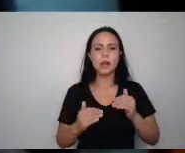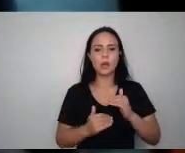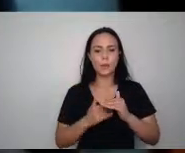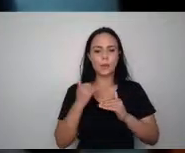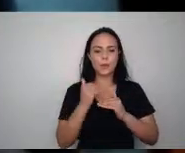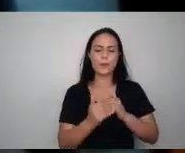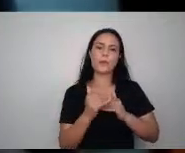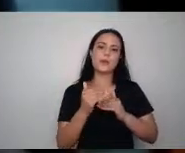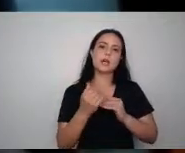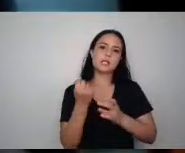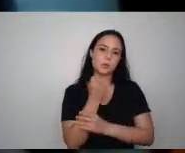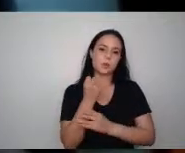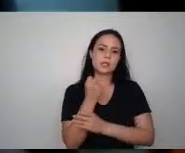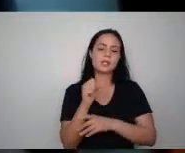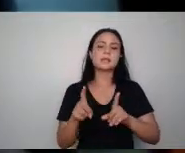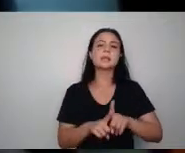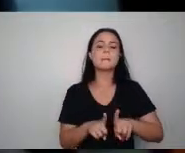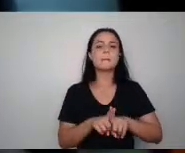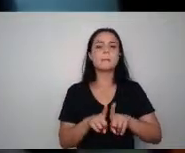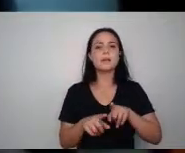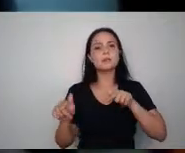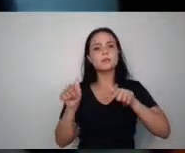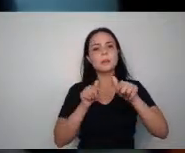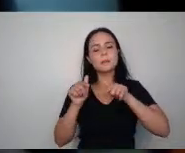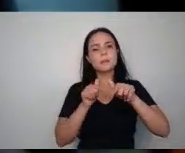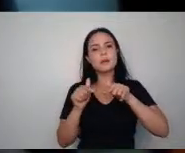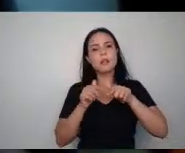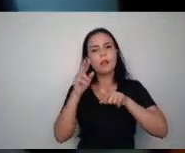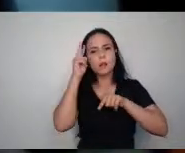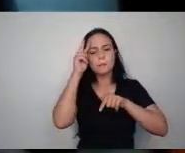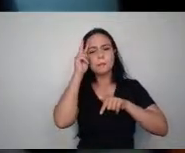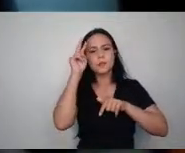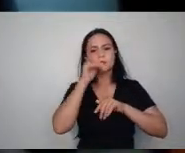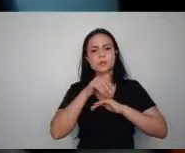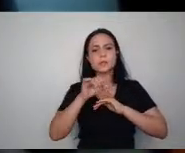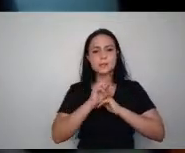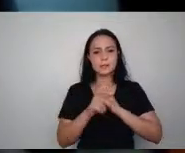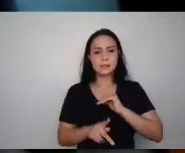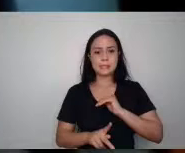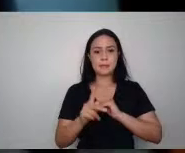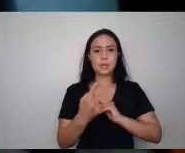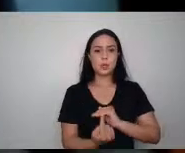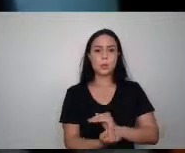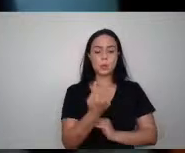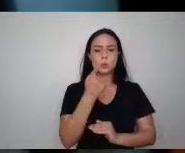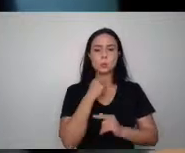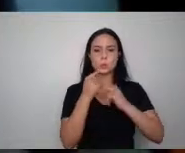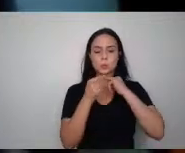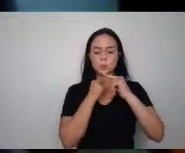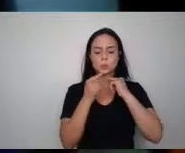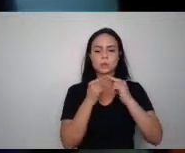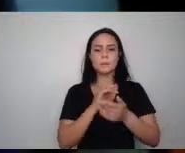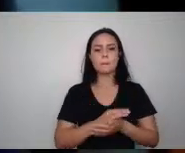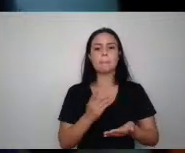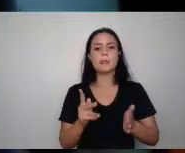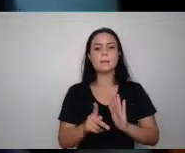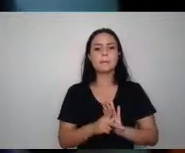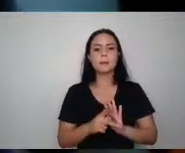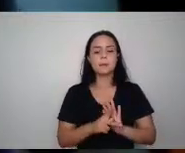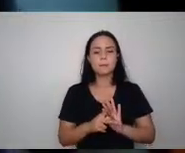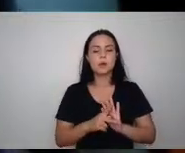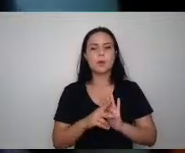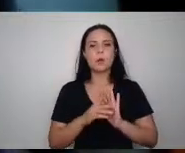it's fundamental to invest in this security and work security and work health, remembering